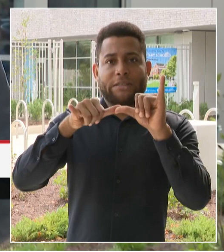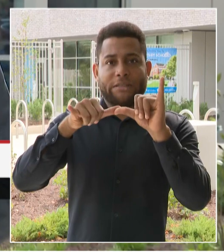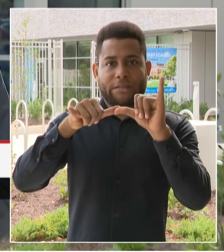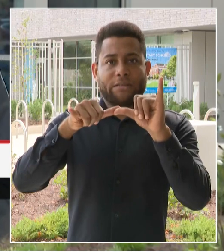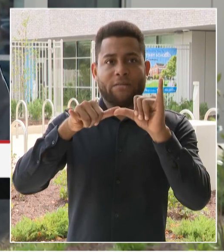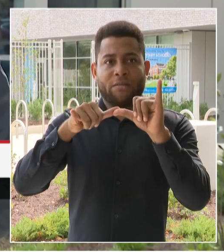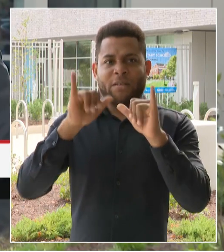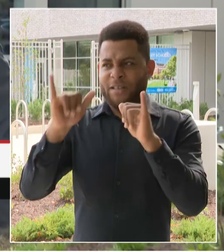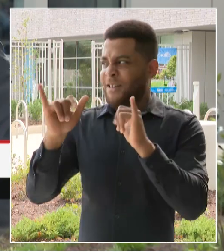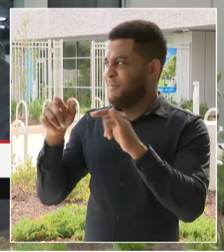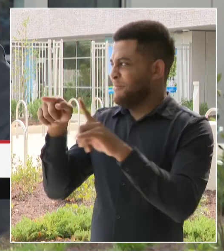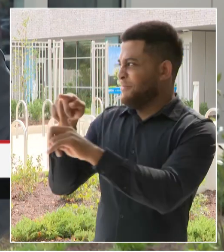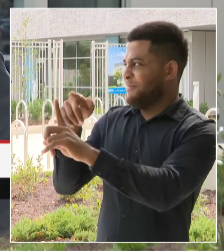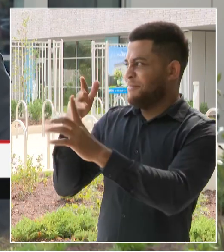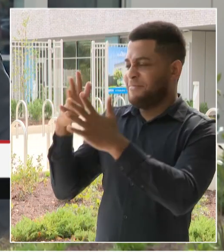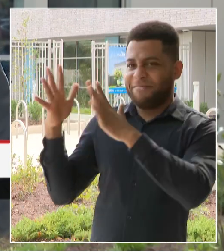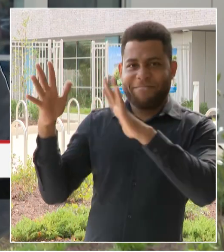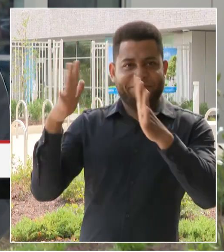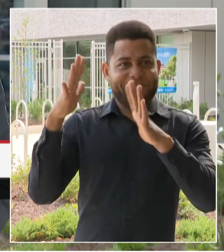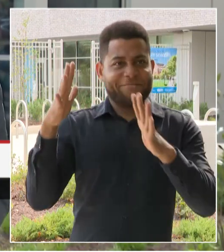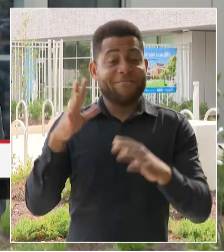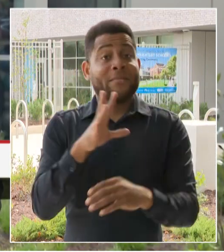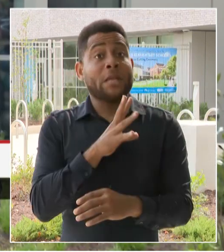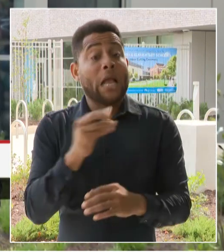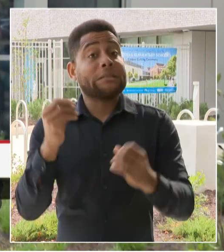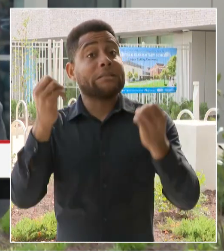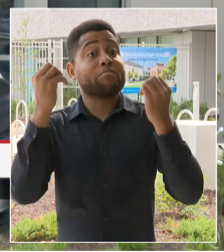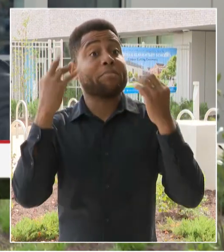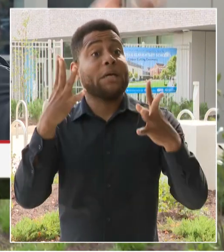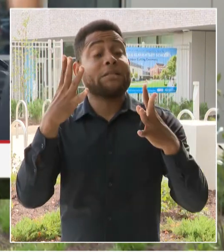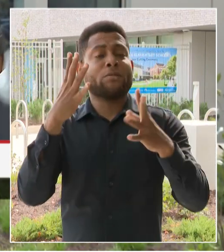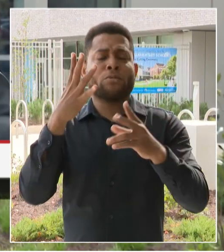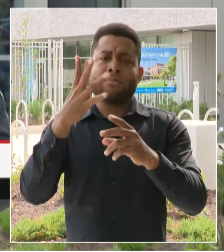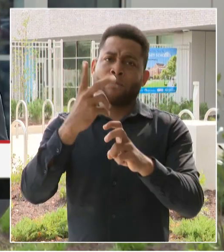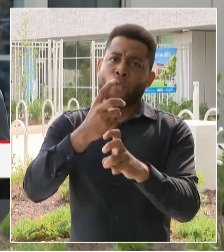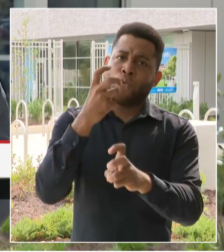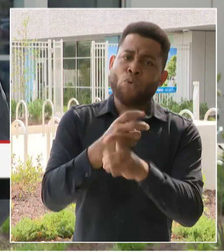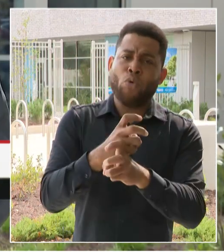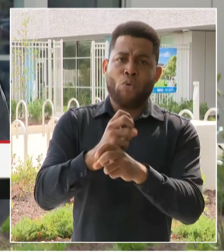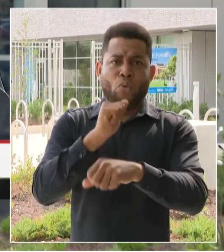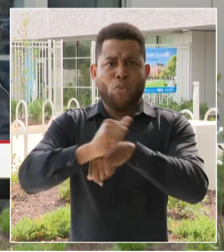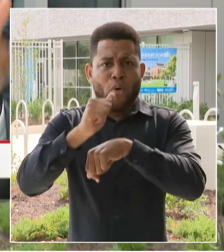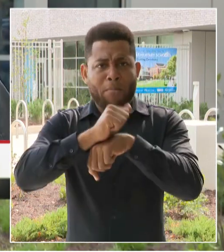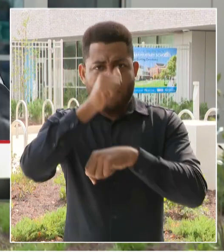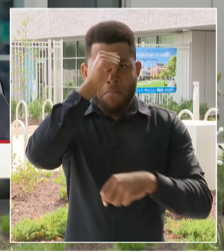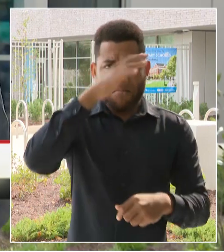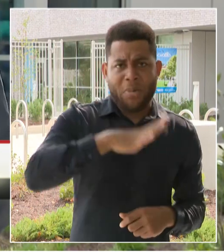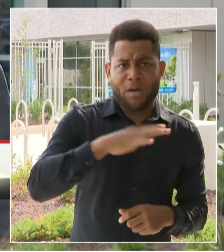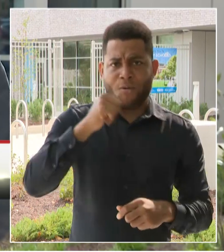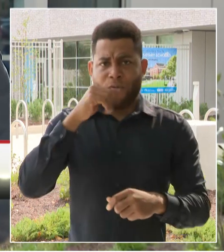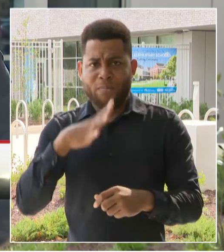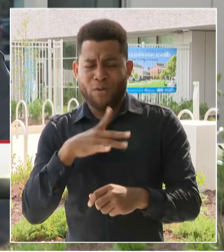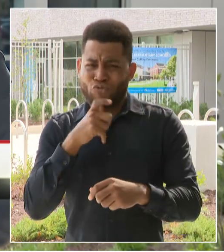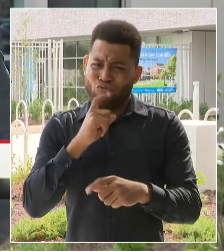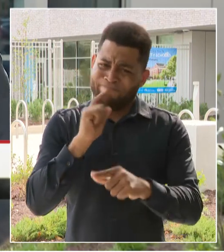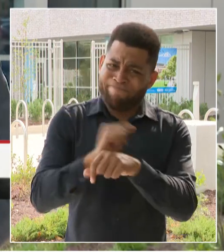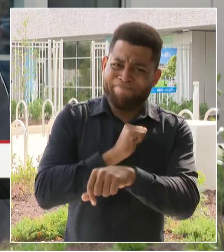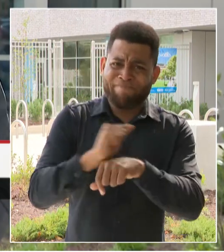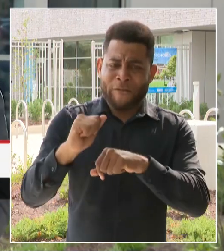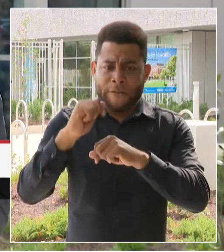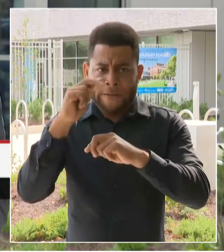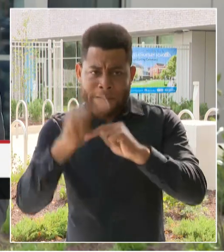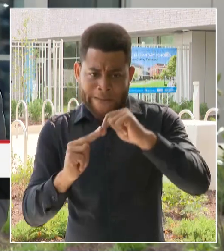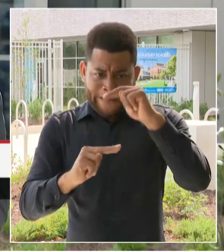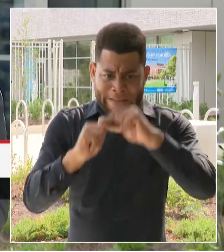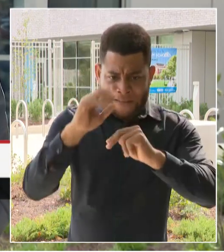but not least, the hard-working men and women that put together the bricks and mortar and roofing and windows and paint and everything you see, and